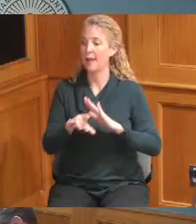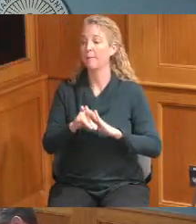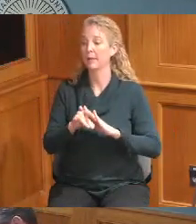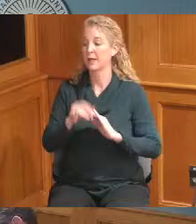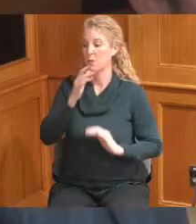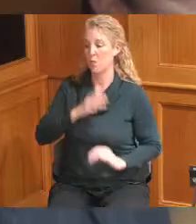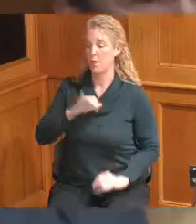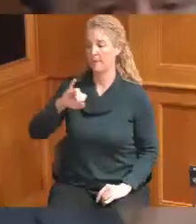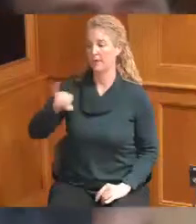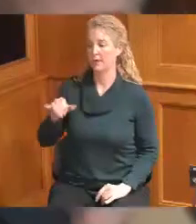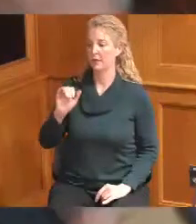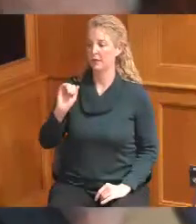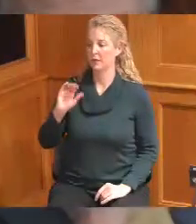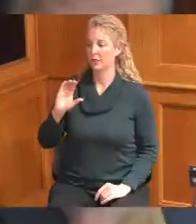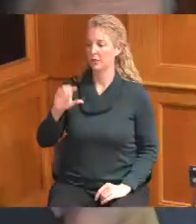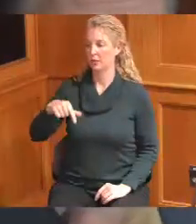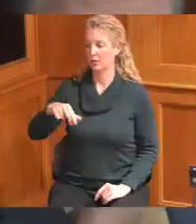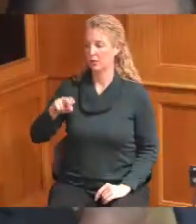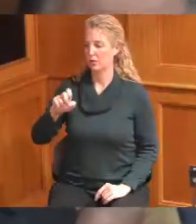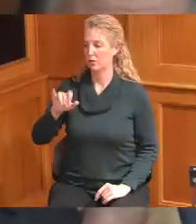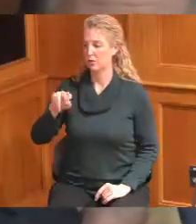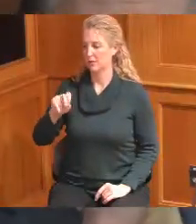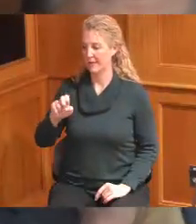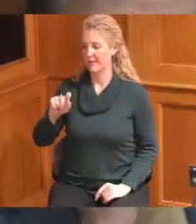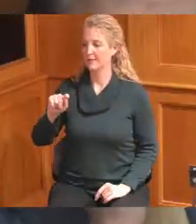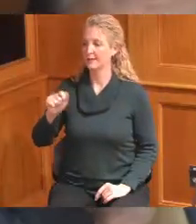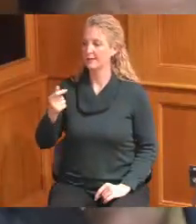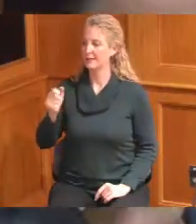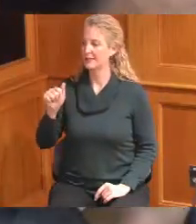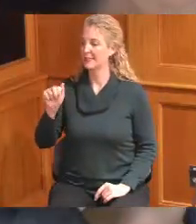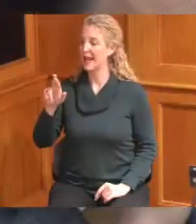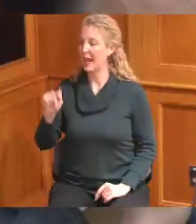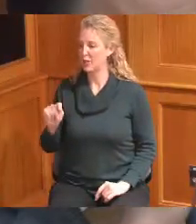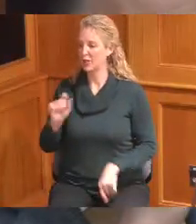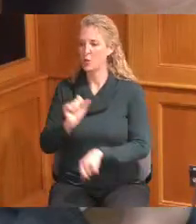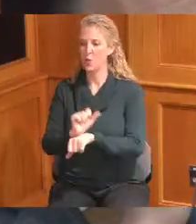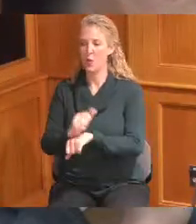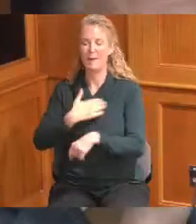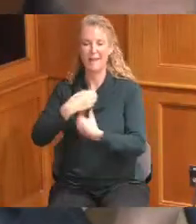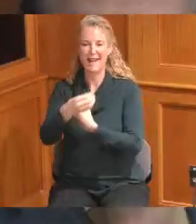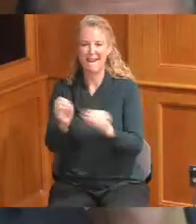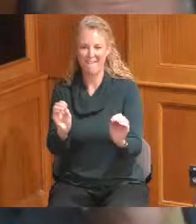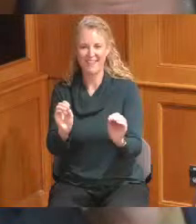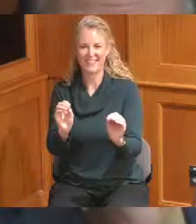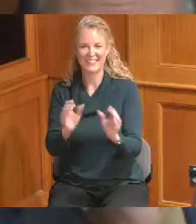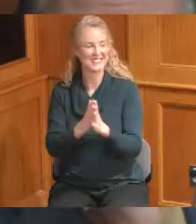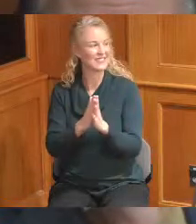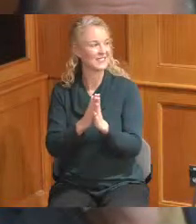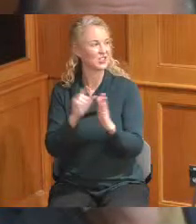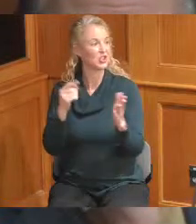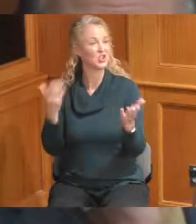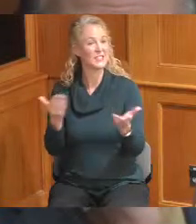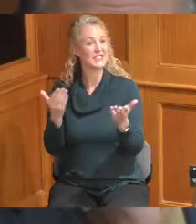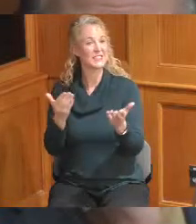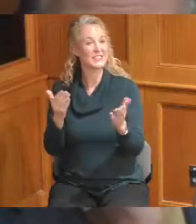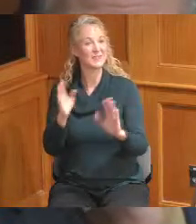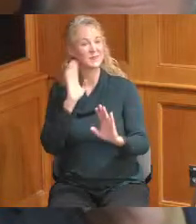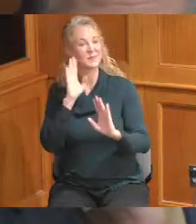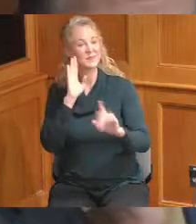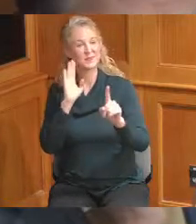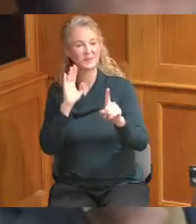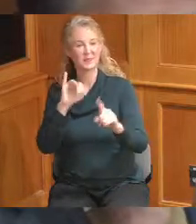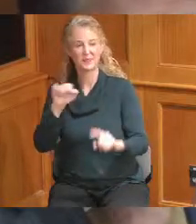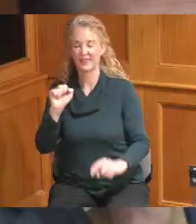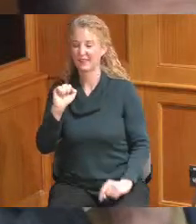resolution appointing Jacqueline Taggart, who will be working in my office, and she's here, Jackie Taggart